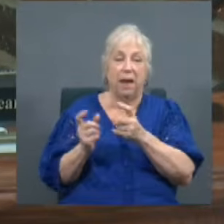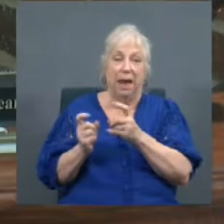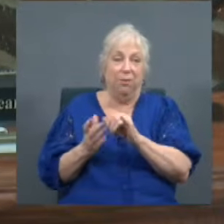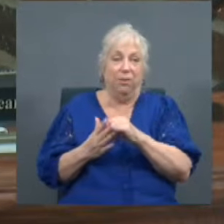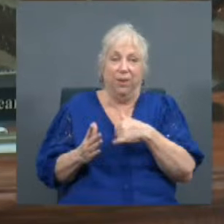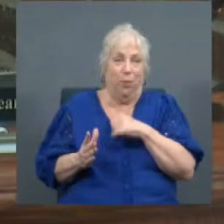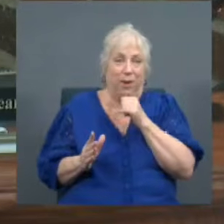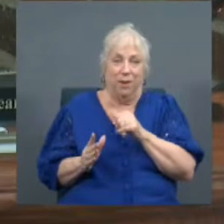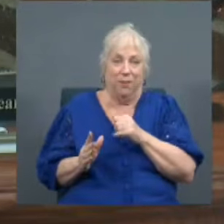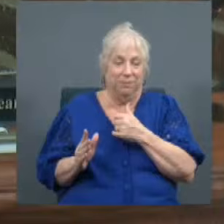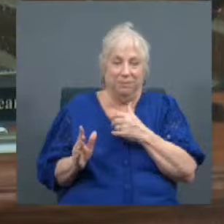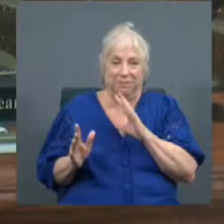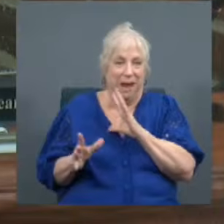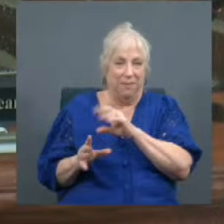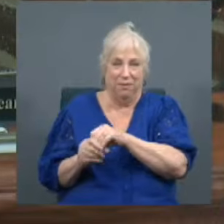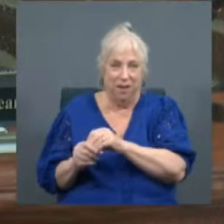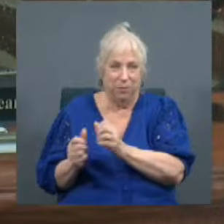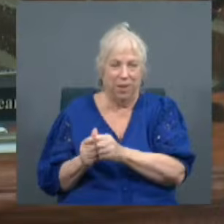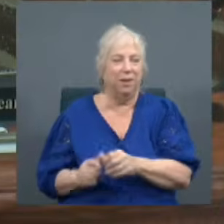Unfortunately, you're right.